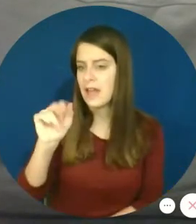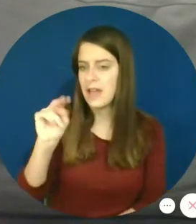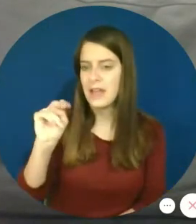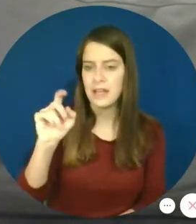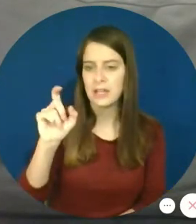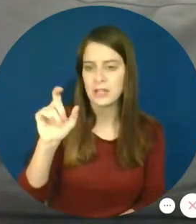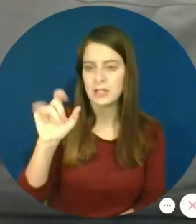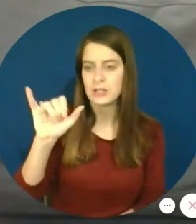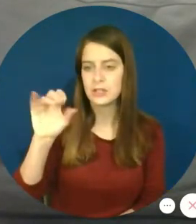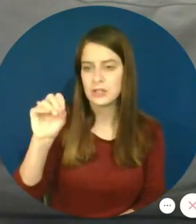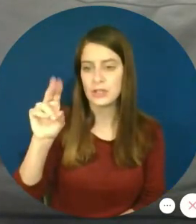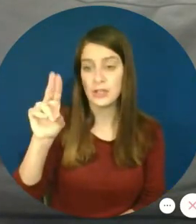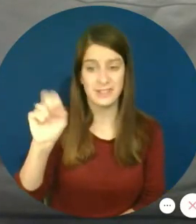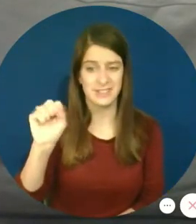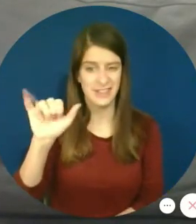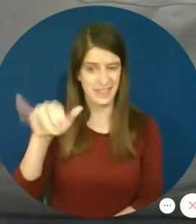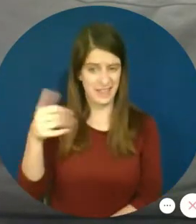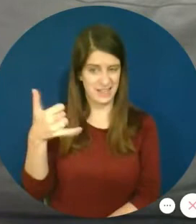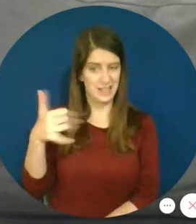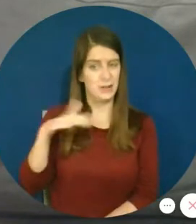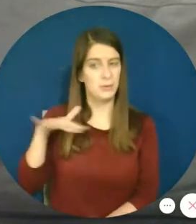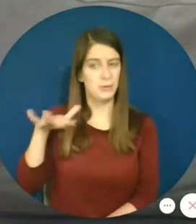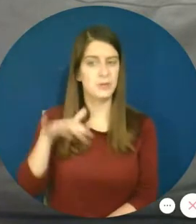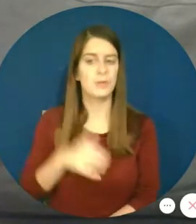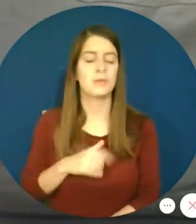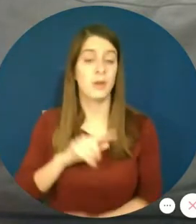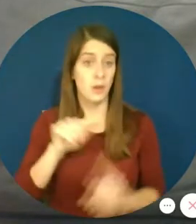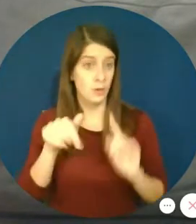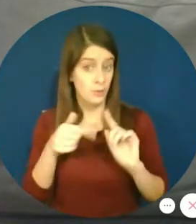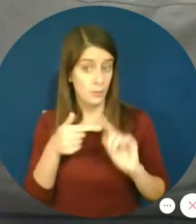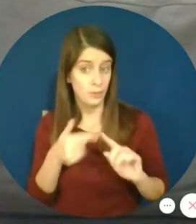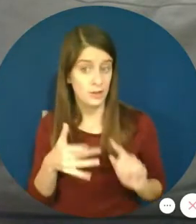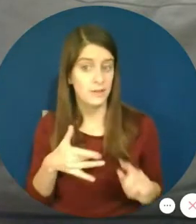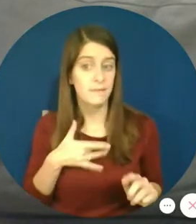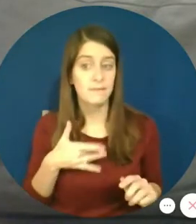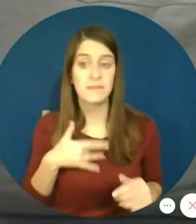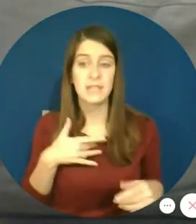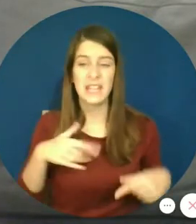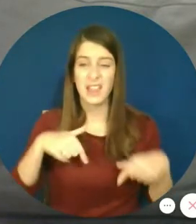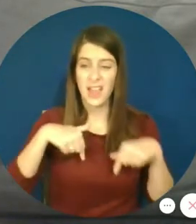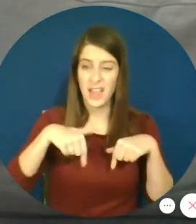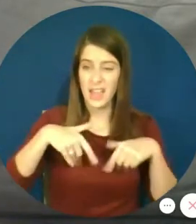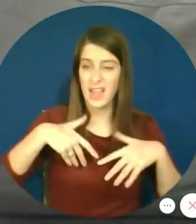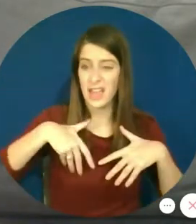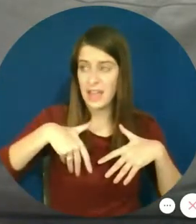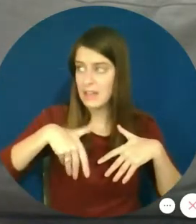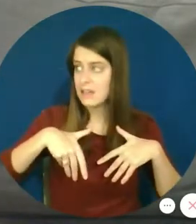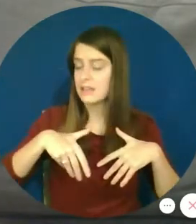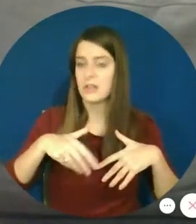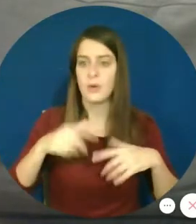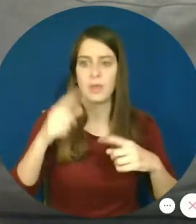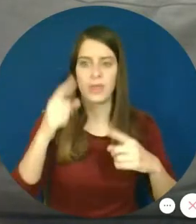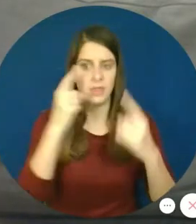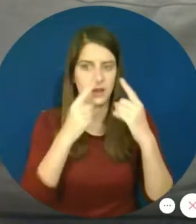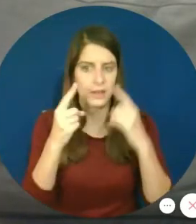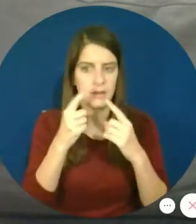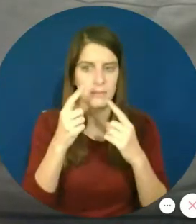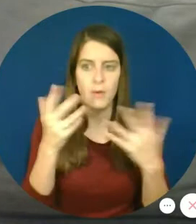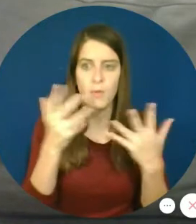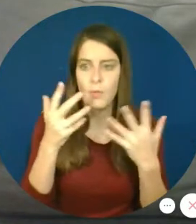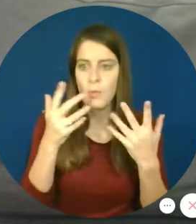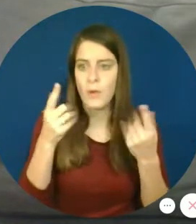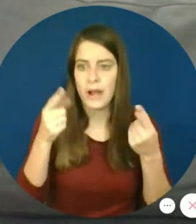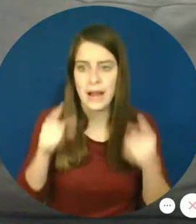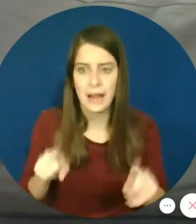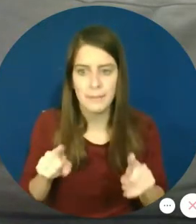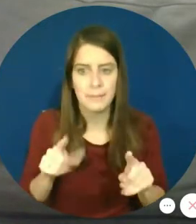feel anxious, it's oftentimes because we are thinking about what might happen and we're not sure. And